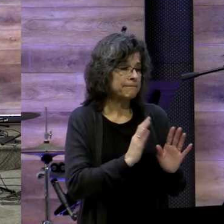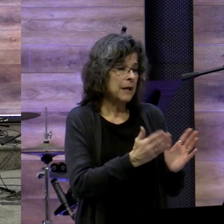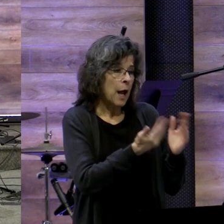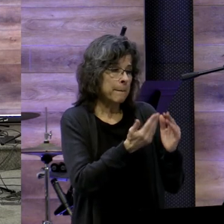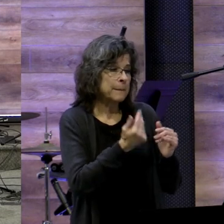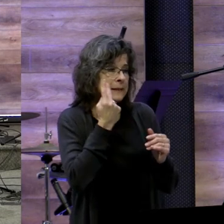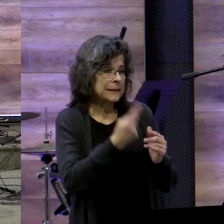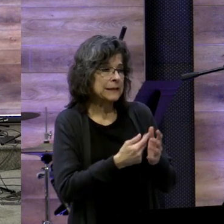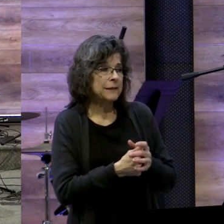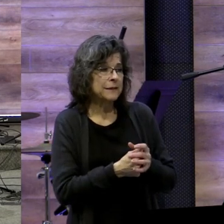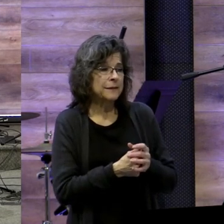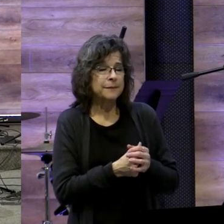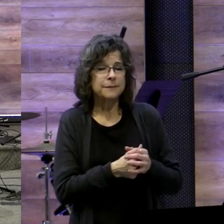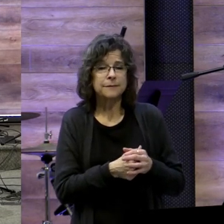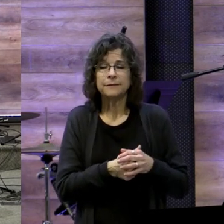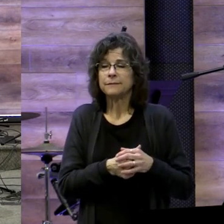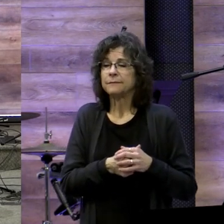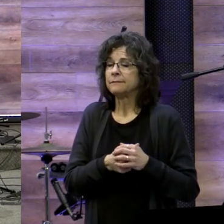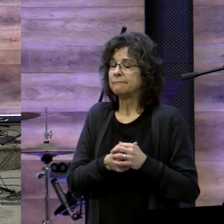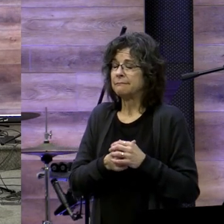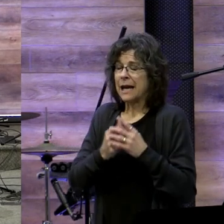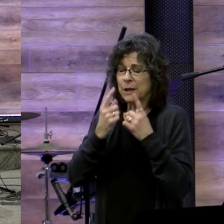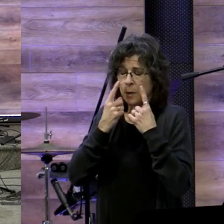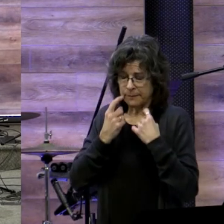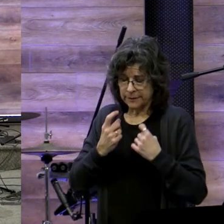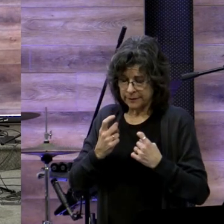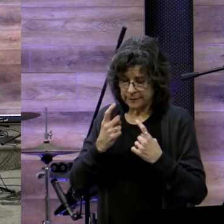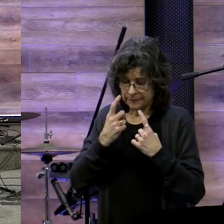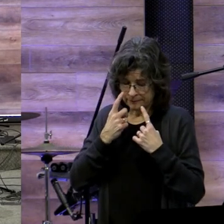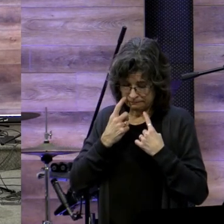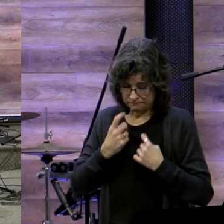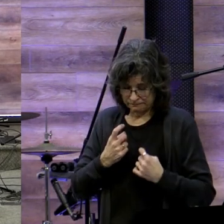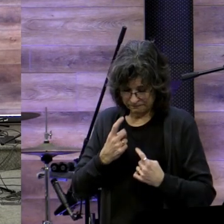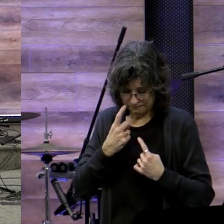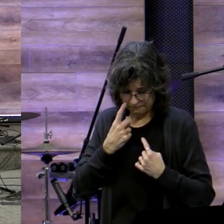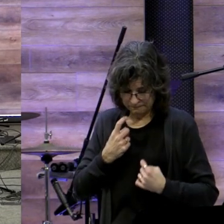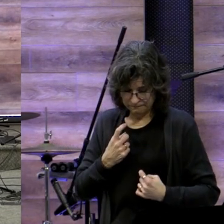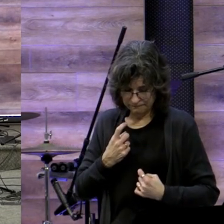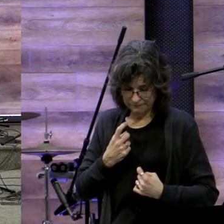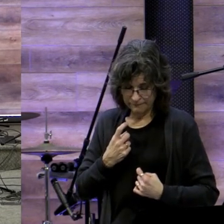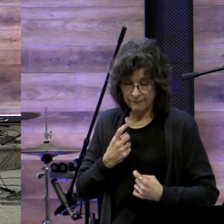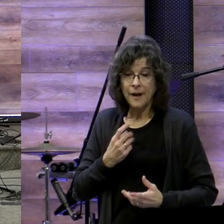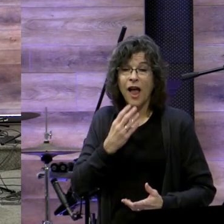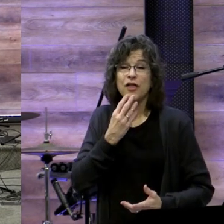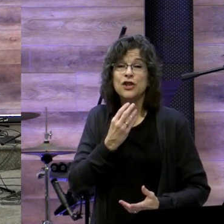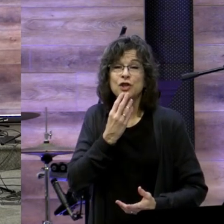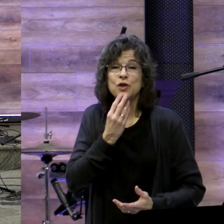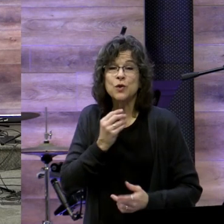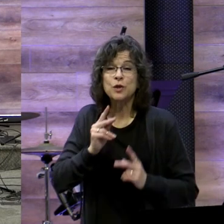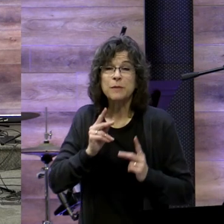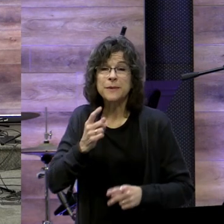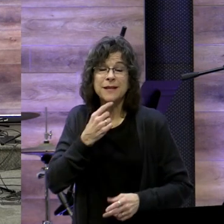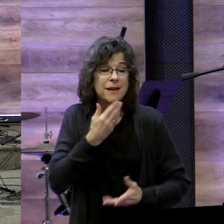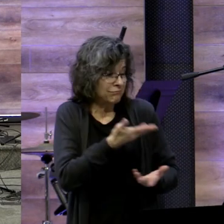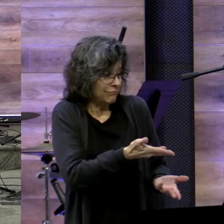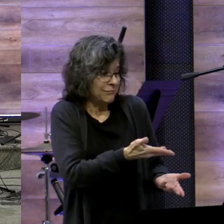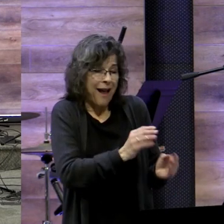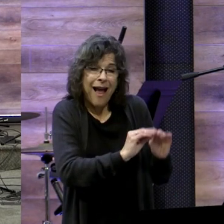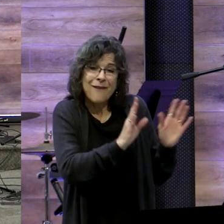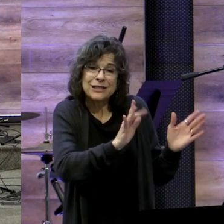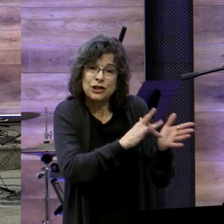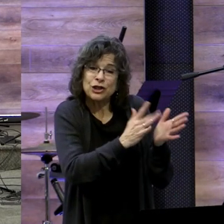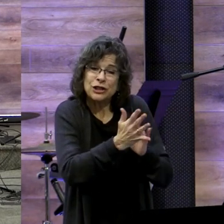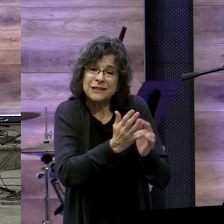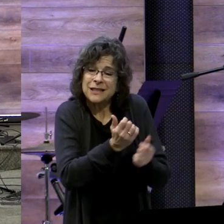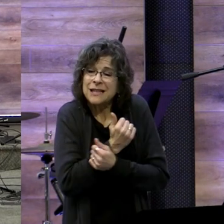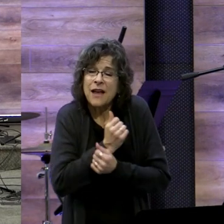see. Jesus wept. So the Jews said, see how he loved him. But some of them